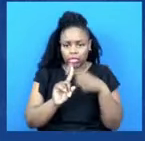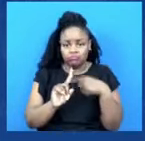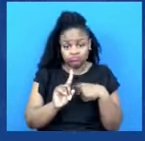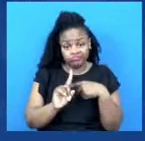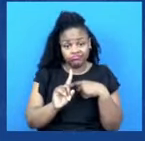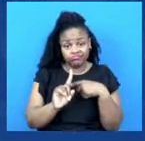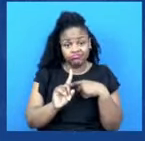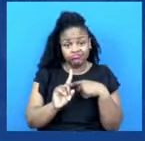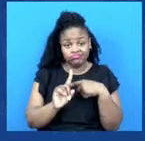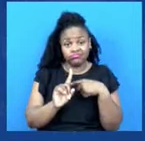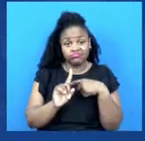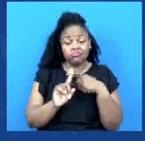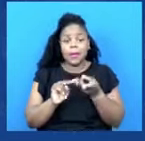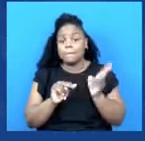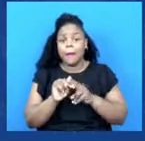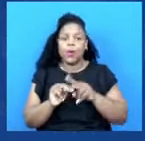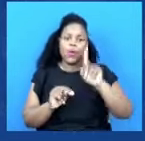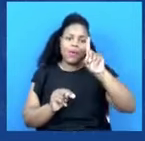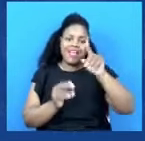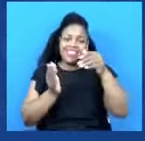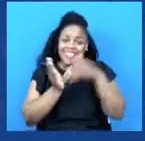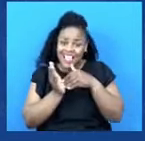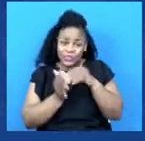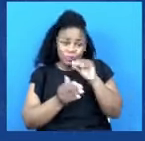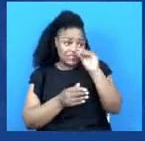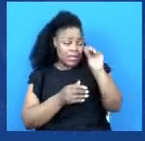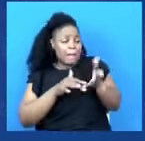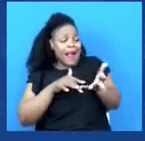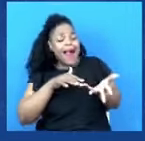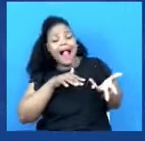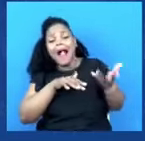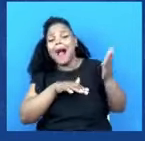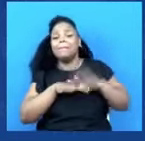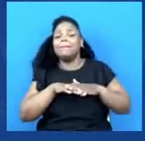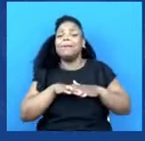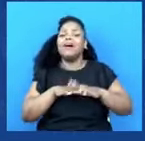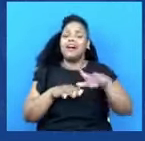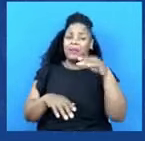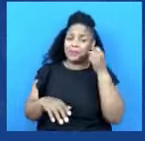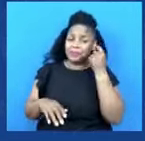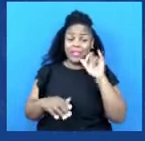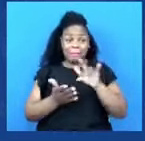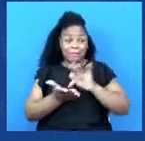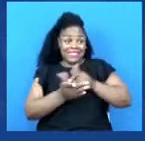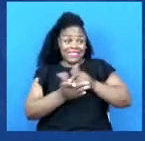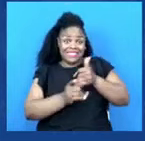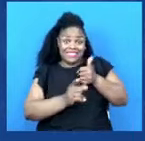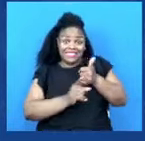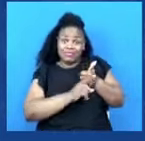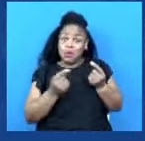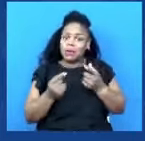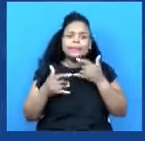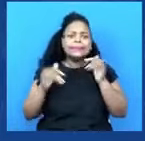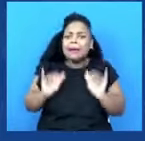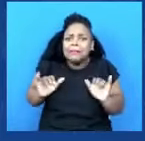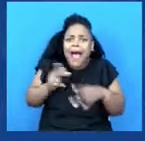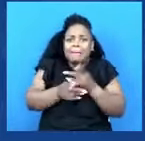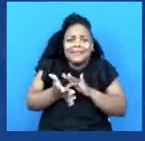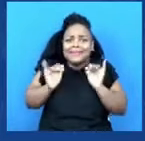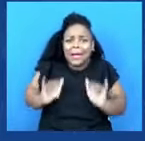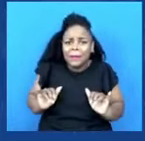without any change in the drug. For more than 1 million people with rheumatoid arthritis, a